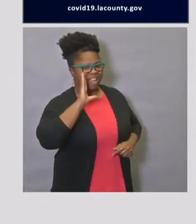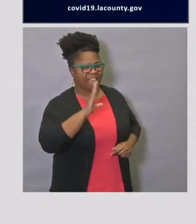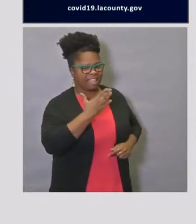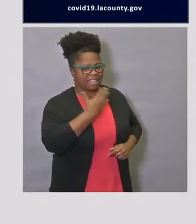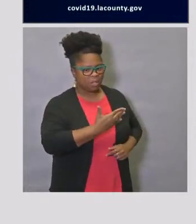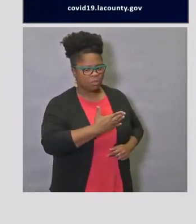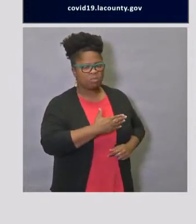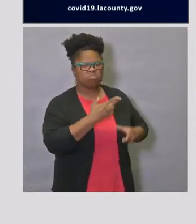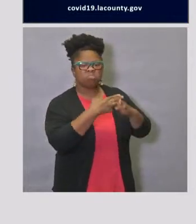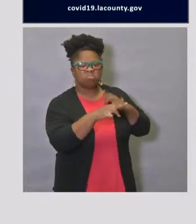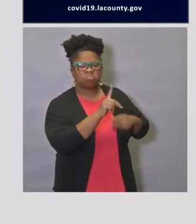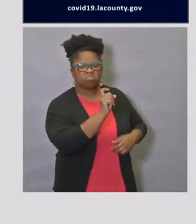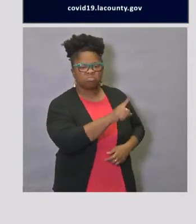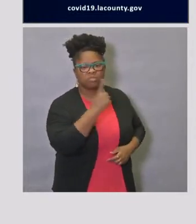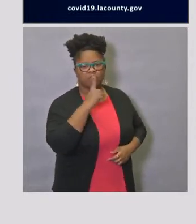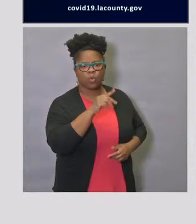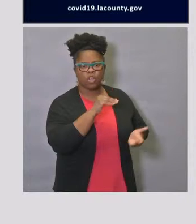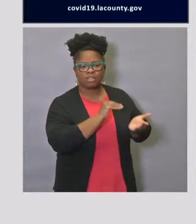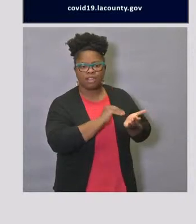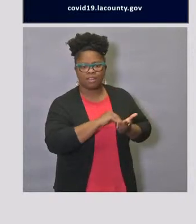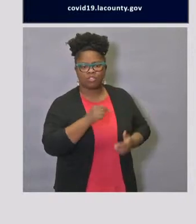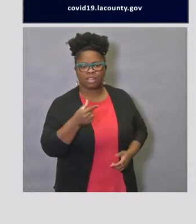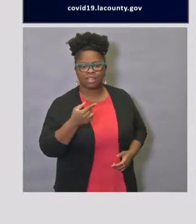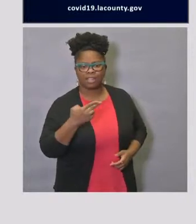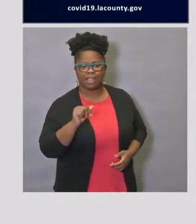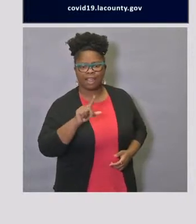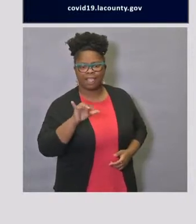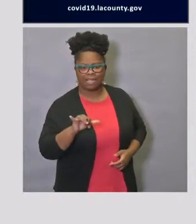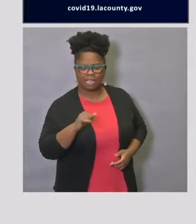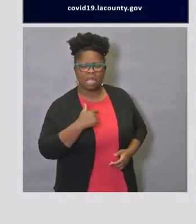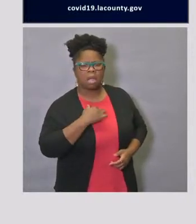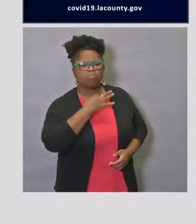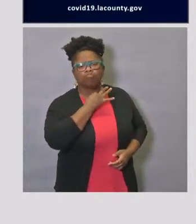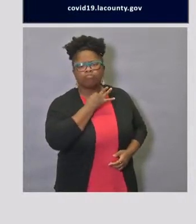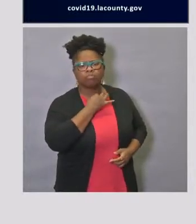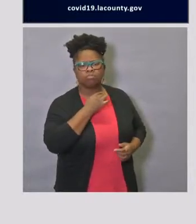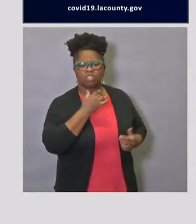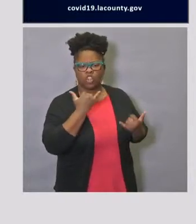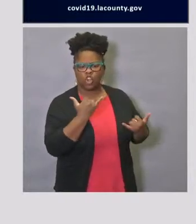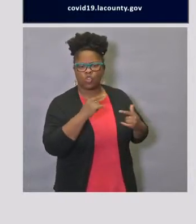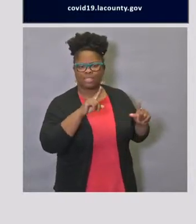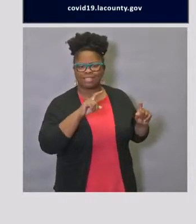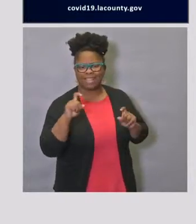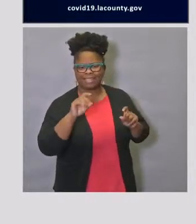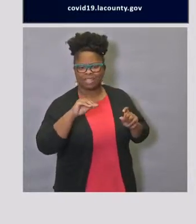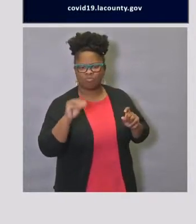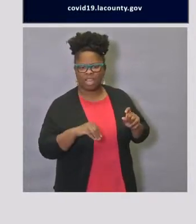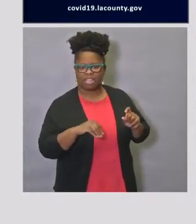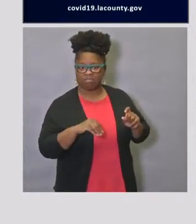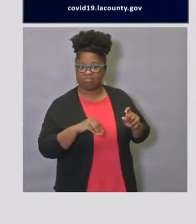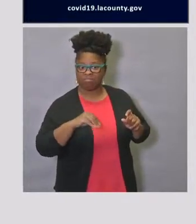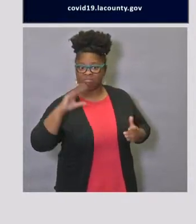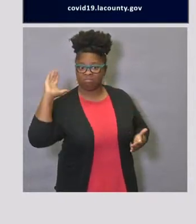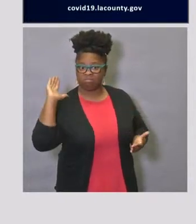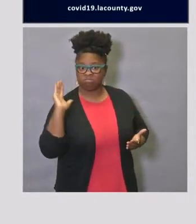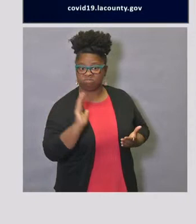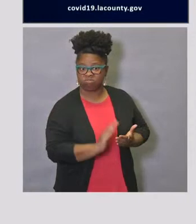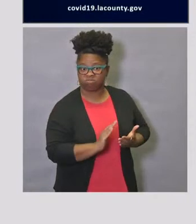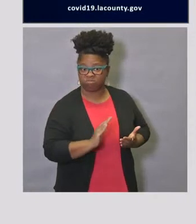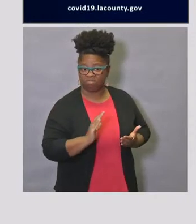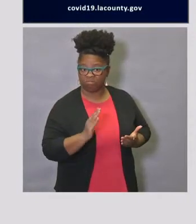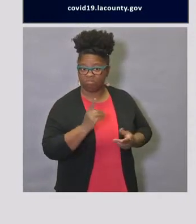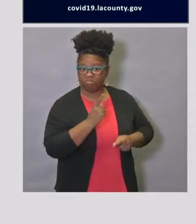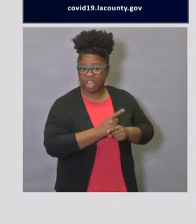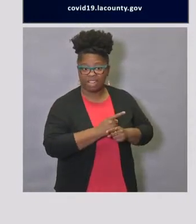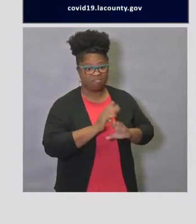quick question for Dr. Galley. Given your comments, I'm wondering what the current testing rate is. It sounds like it's probably fallen quite a bit since the